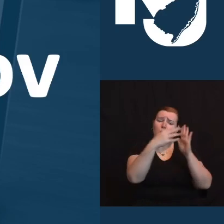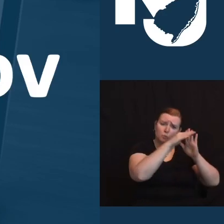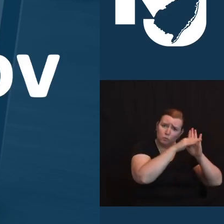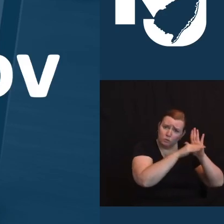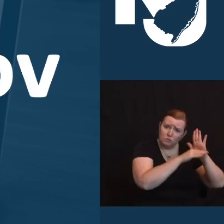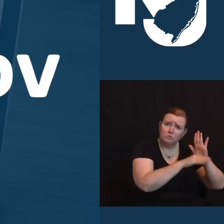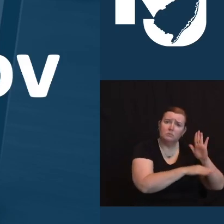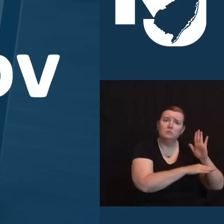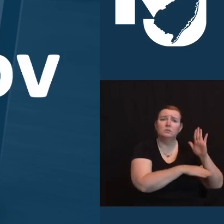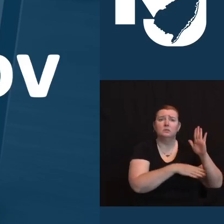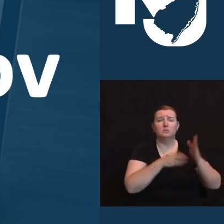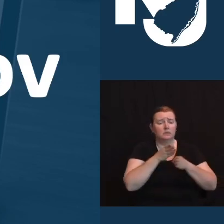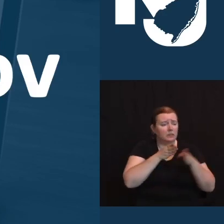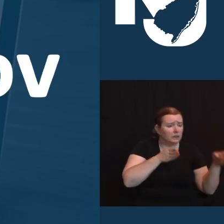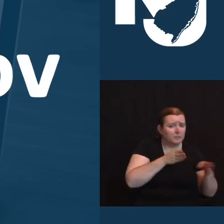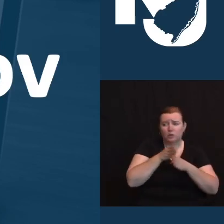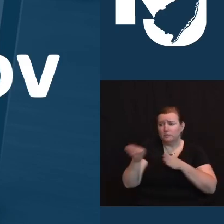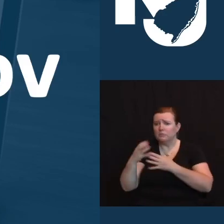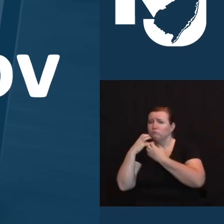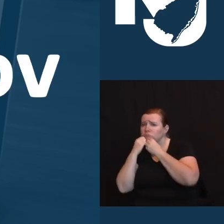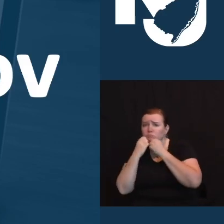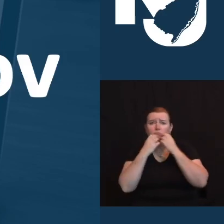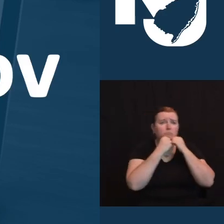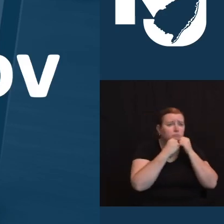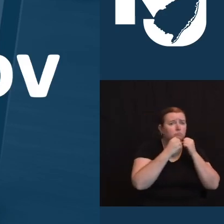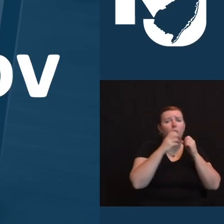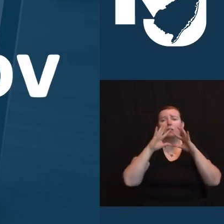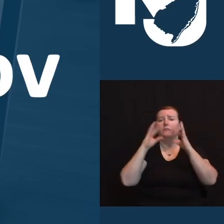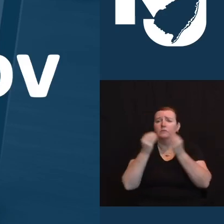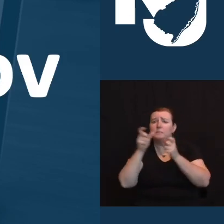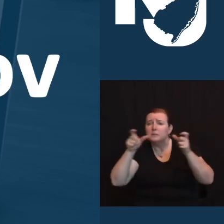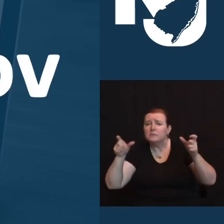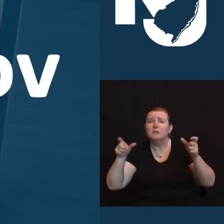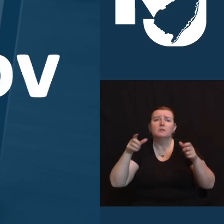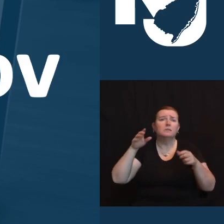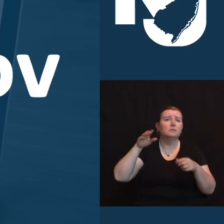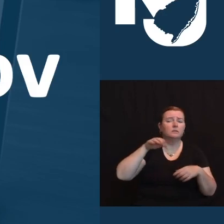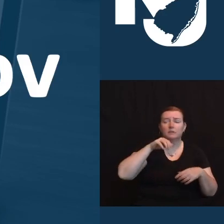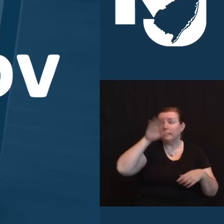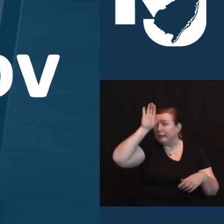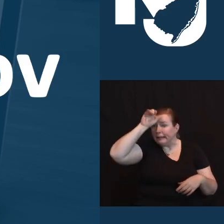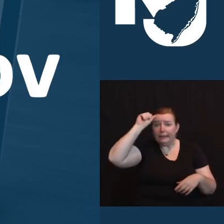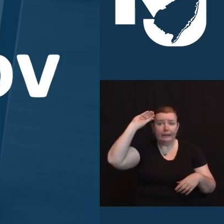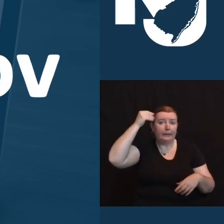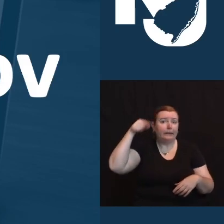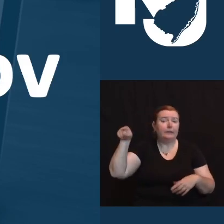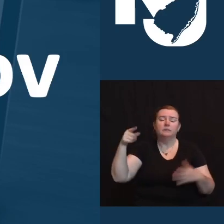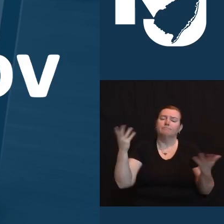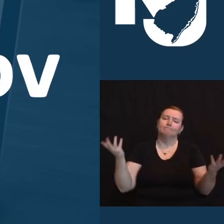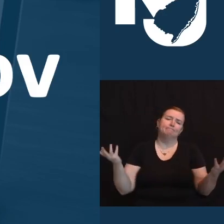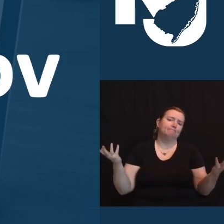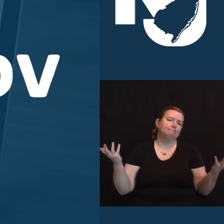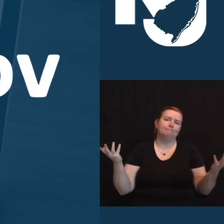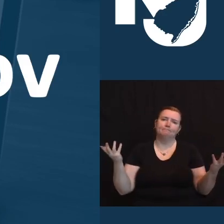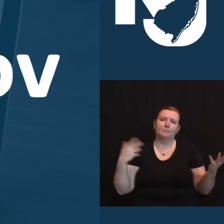Unfortunately, however, the actions of a few knuckleheads leave us no other course. We have to go back and tighten these restrictions once